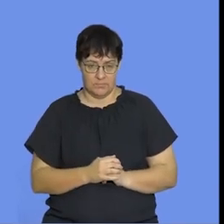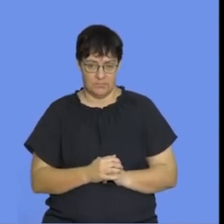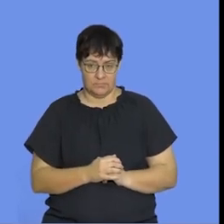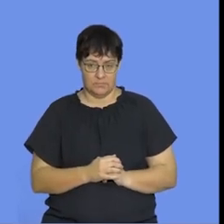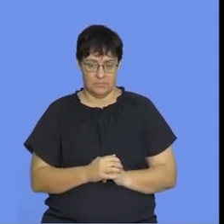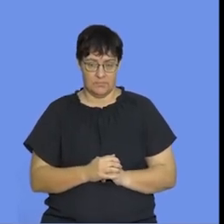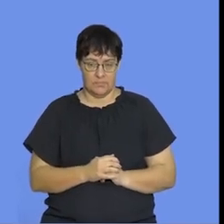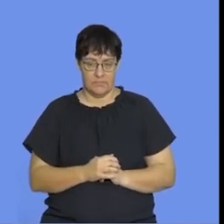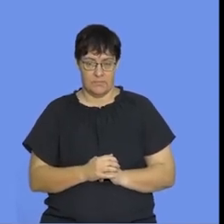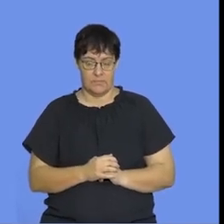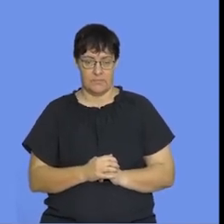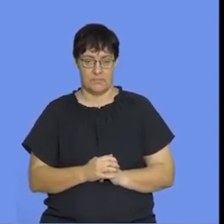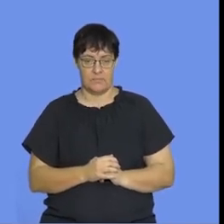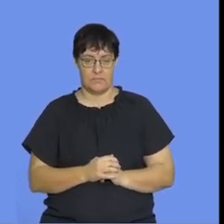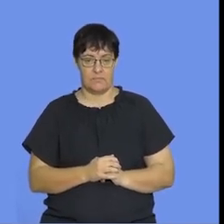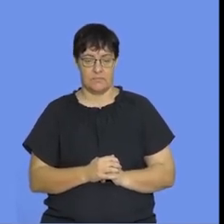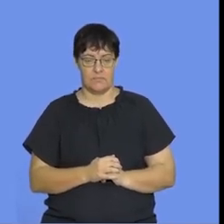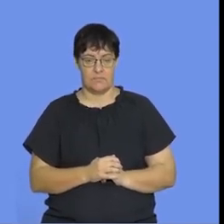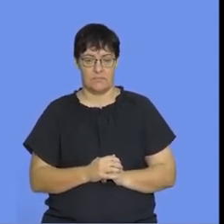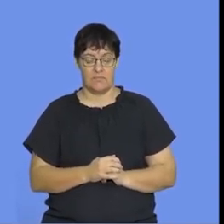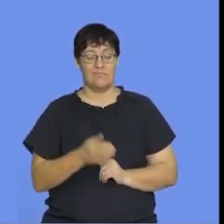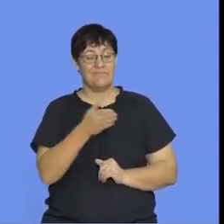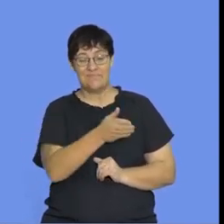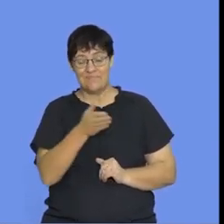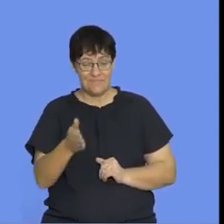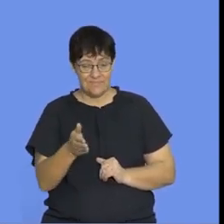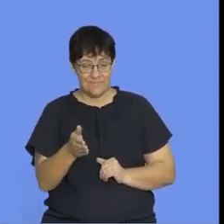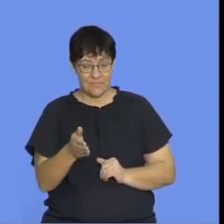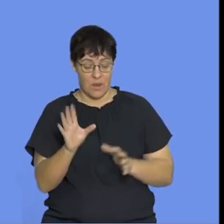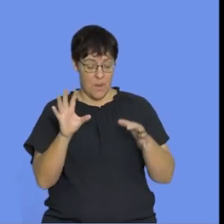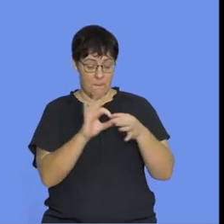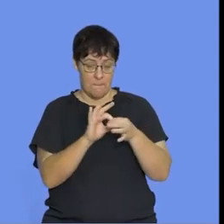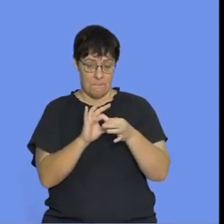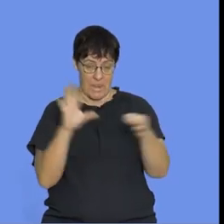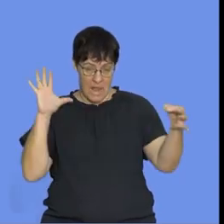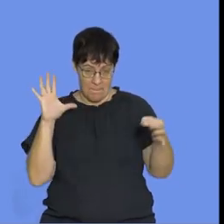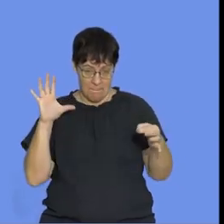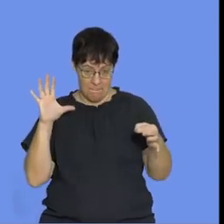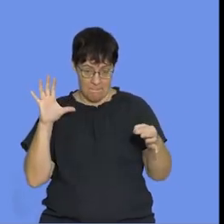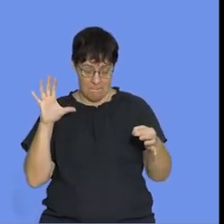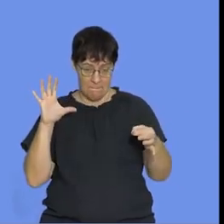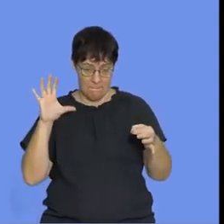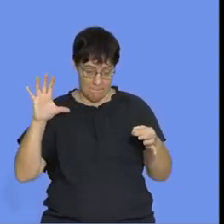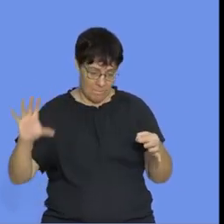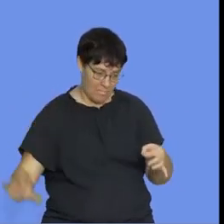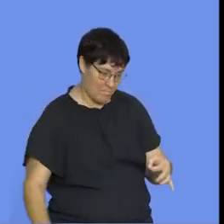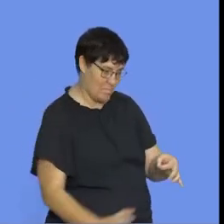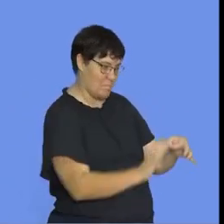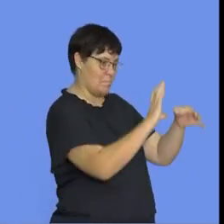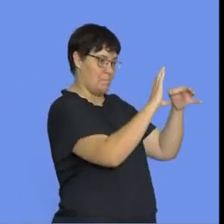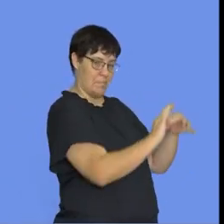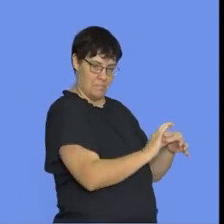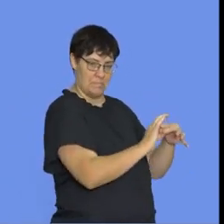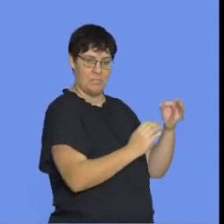Right, so once these existing bonds are broken, we are able to form new bonds. Okay, this